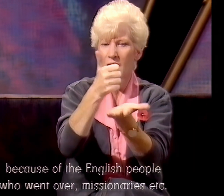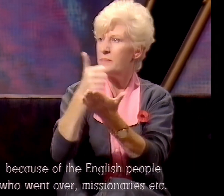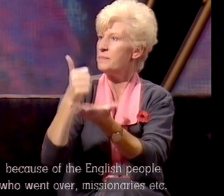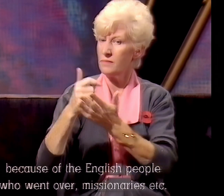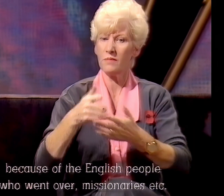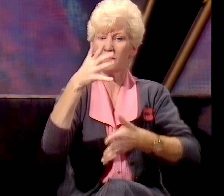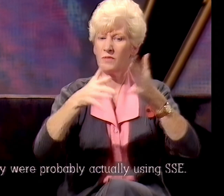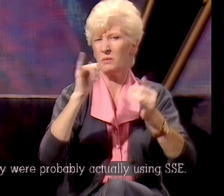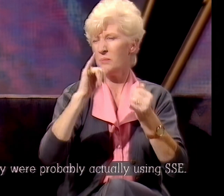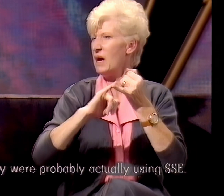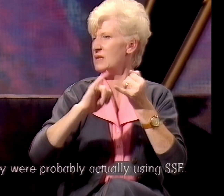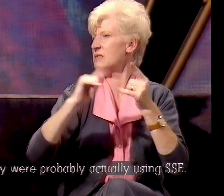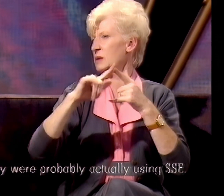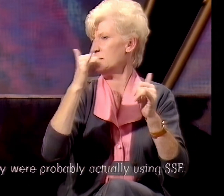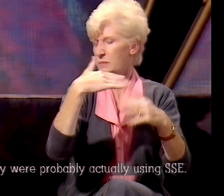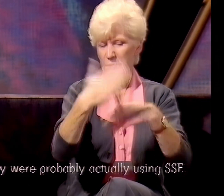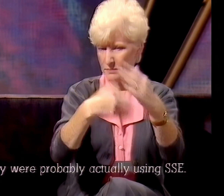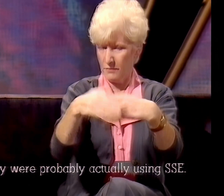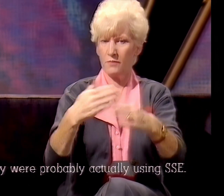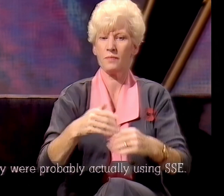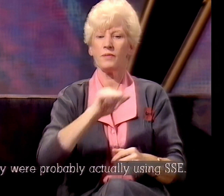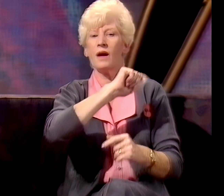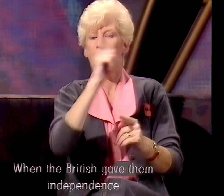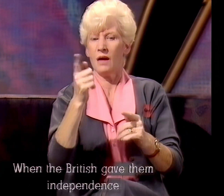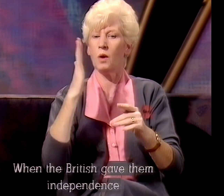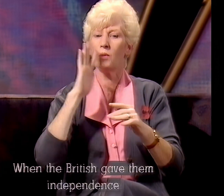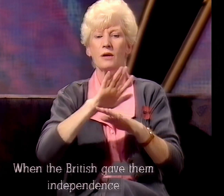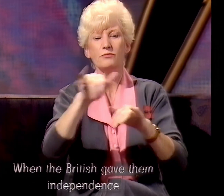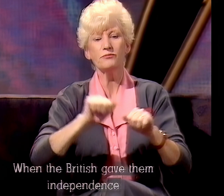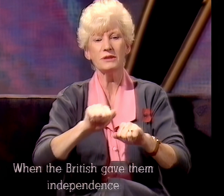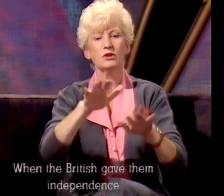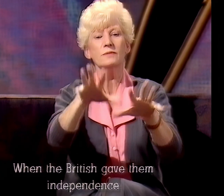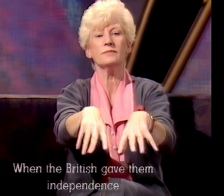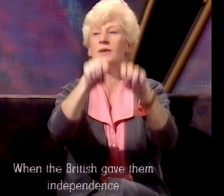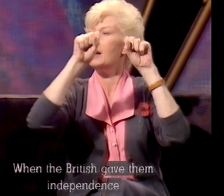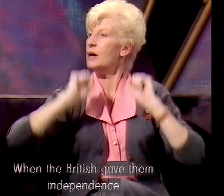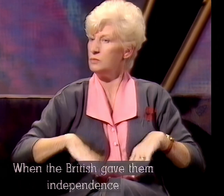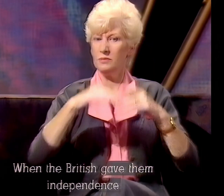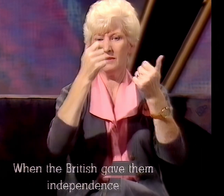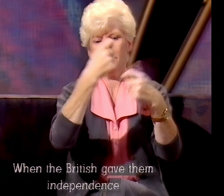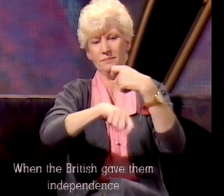went over, missionaries helping them out and that sort of thing. They were probably actually using SSE.